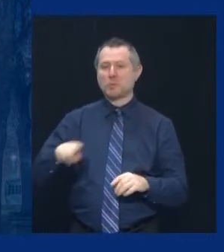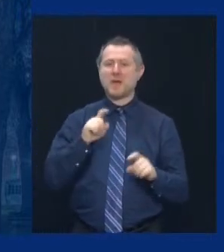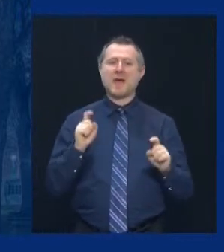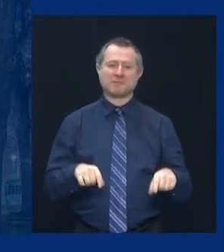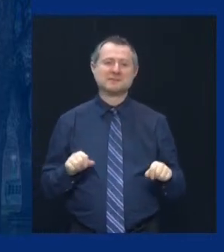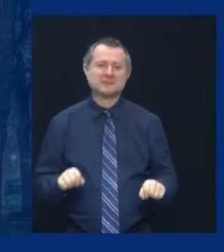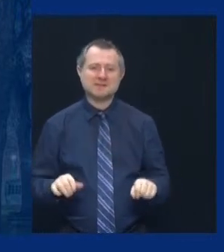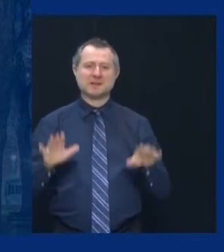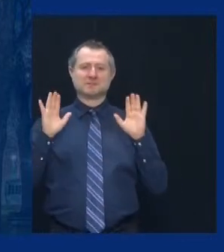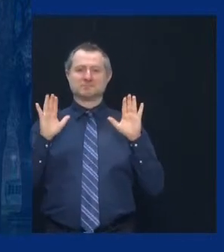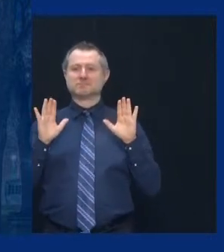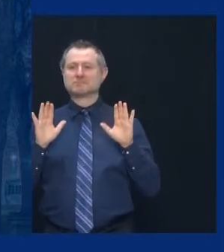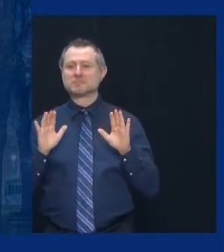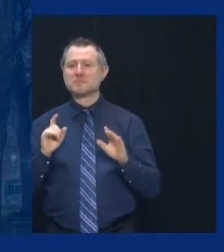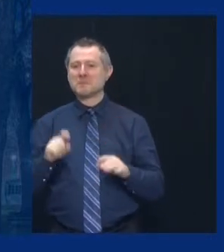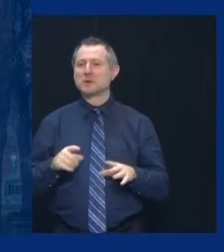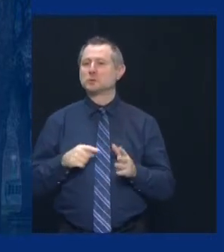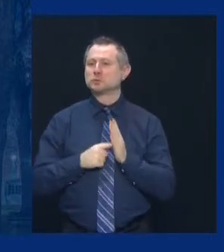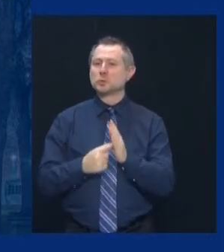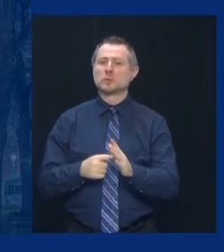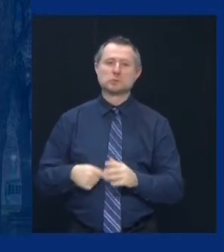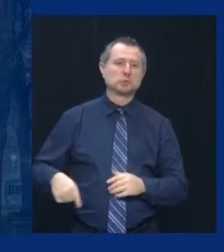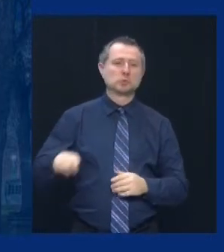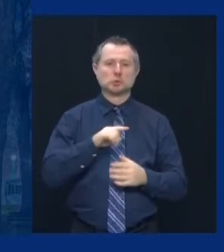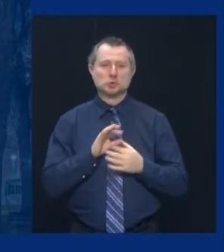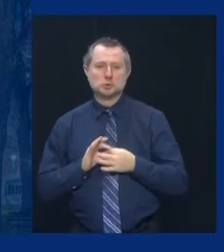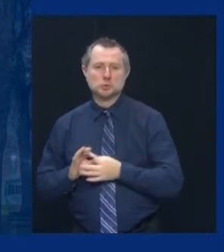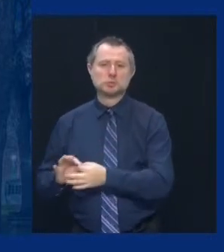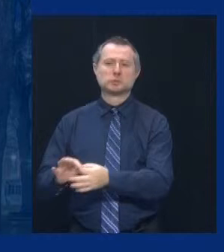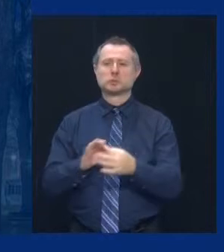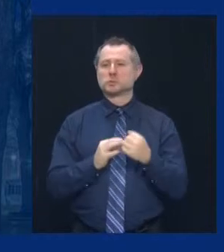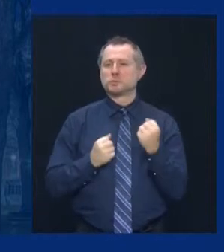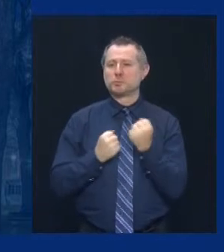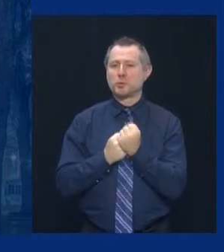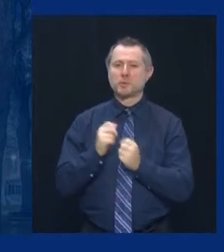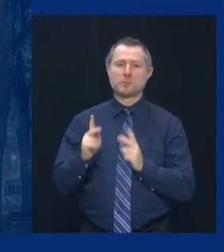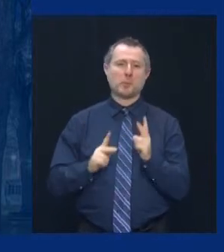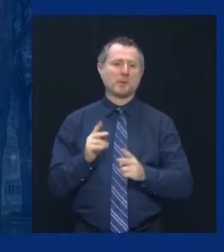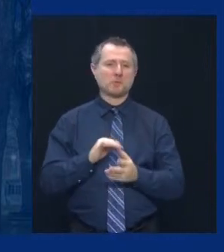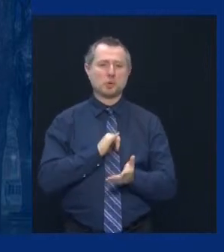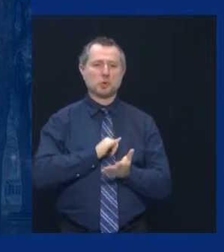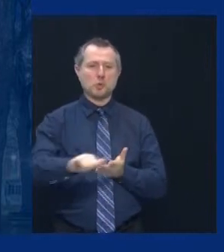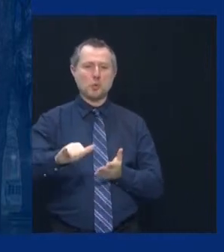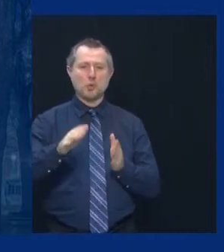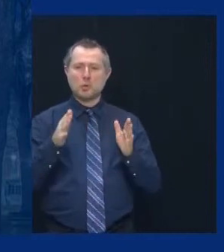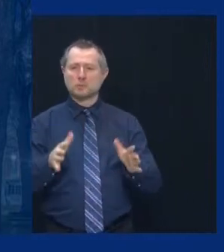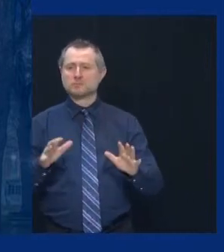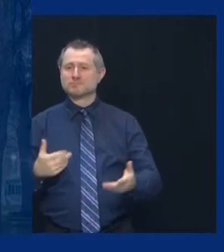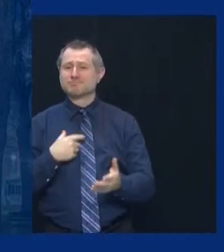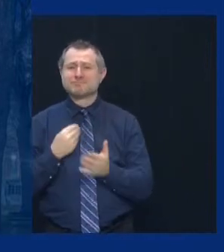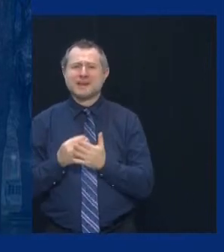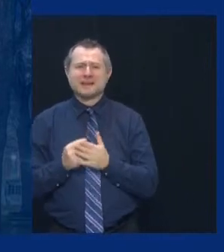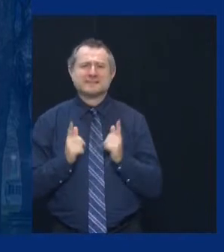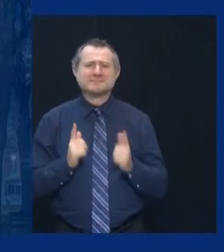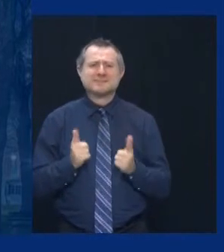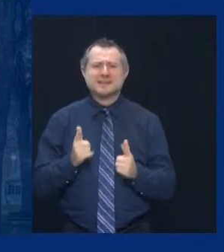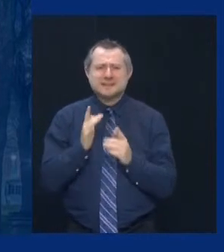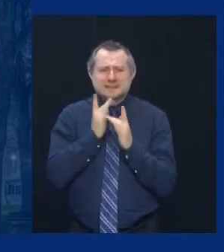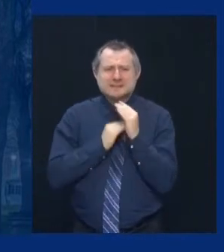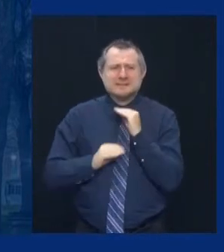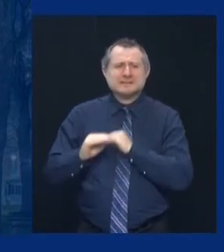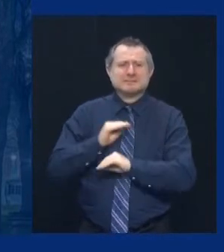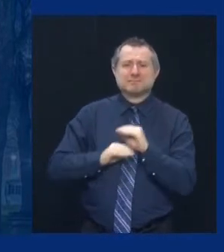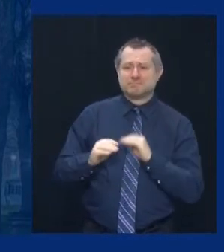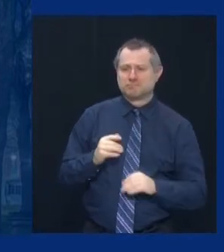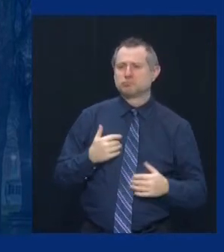their showing of solidarity for the people of this state during this difficult period and during this difficult financial